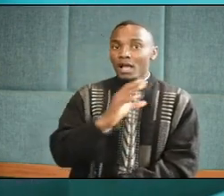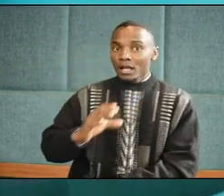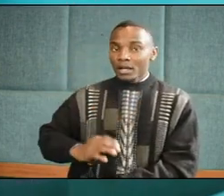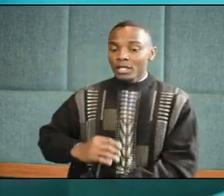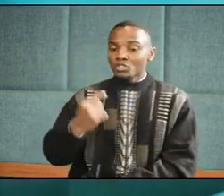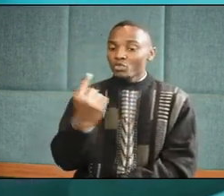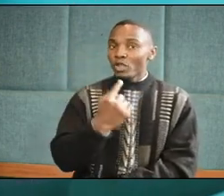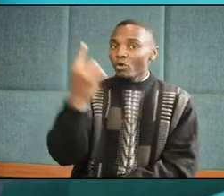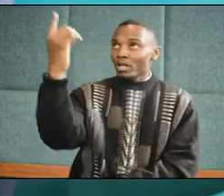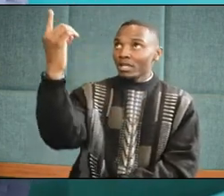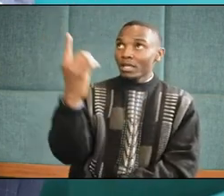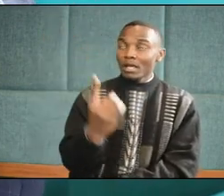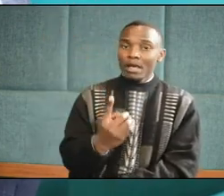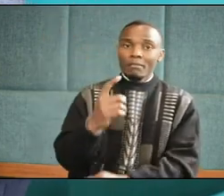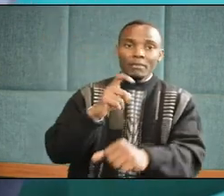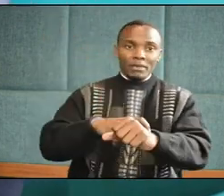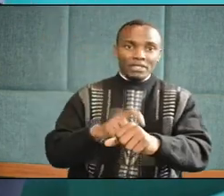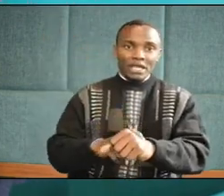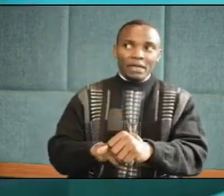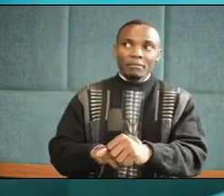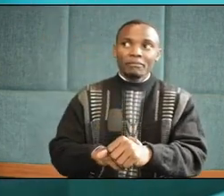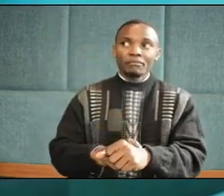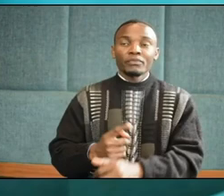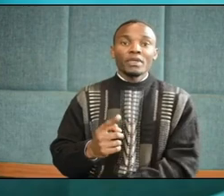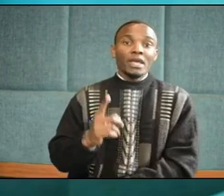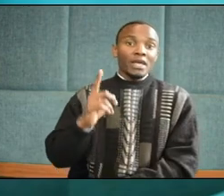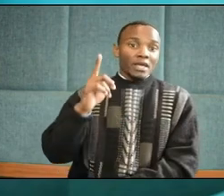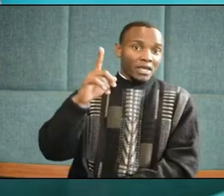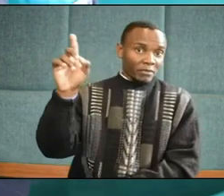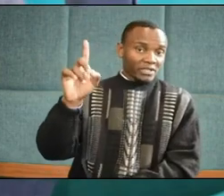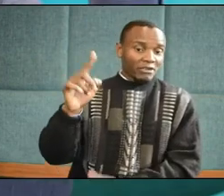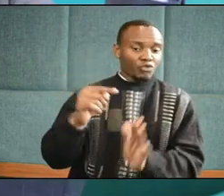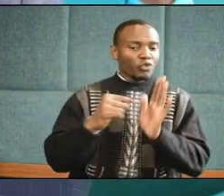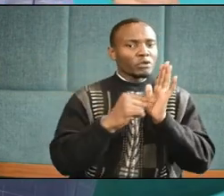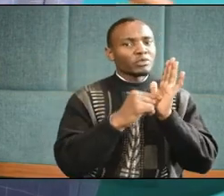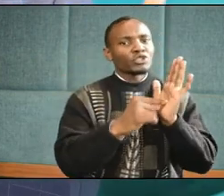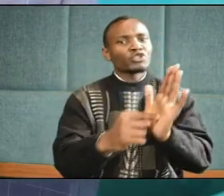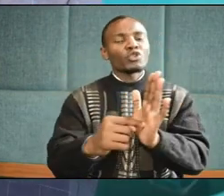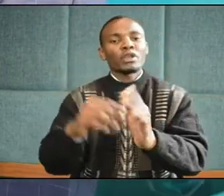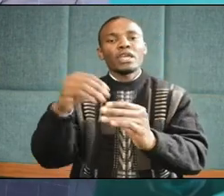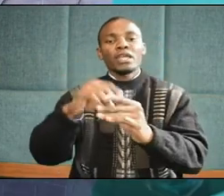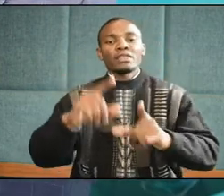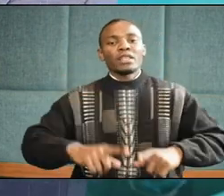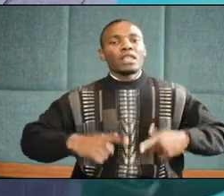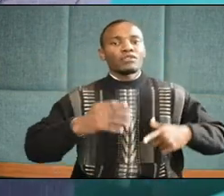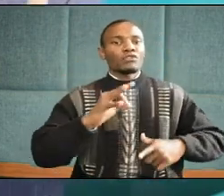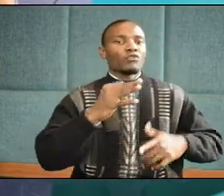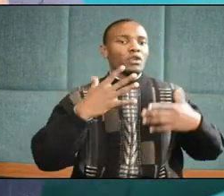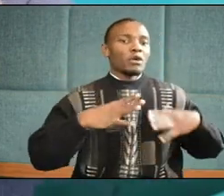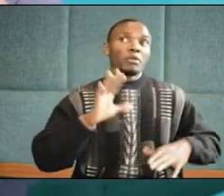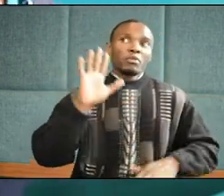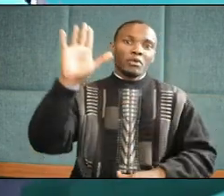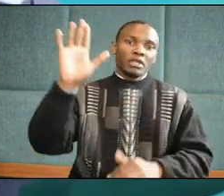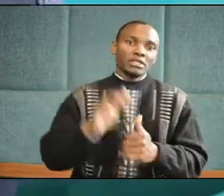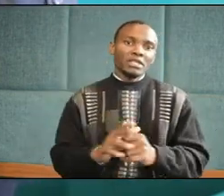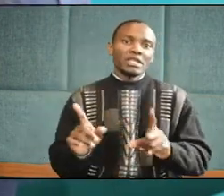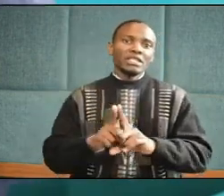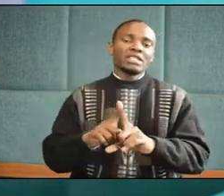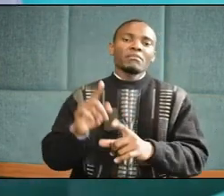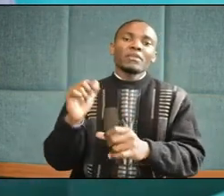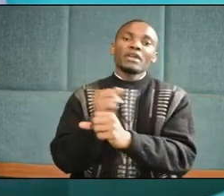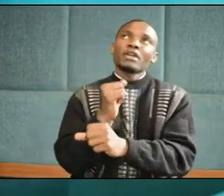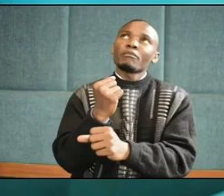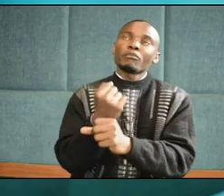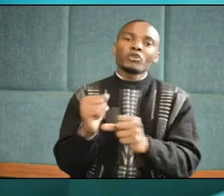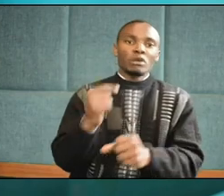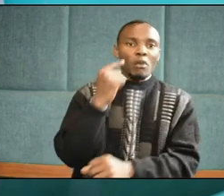come when he will be reflected in the lives of his people. And he cannot be